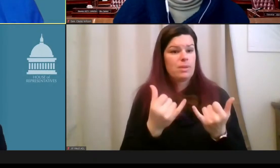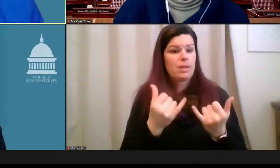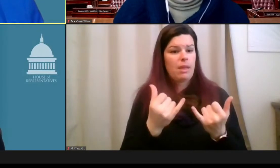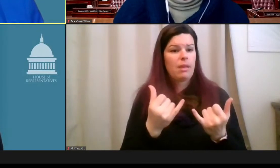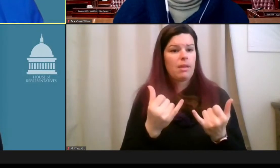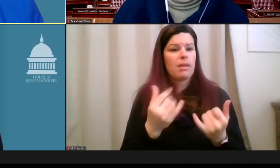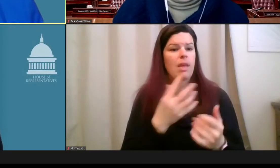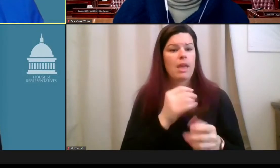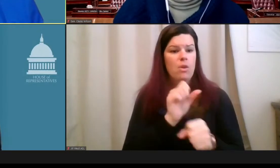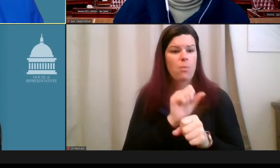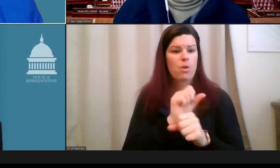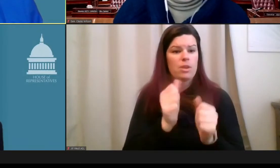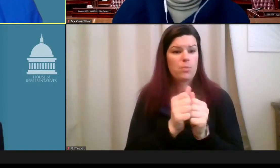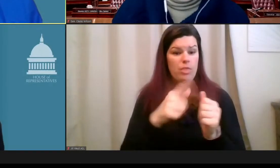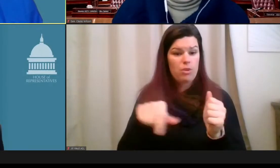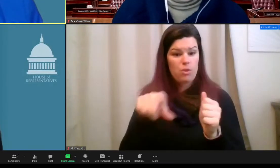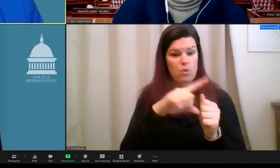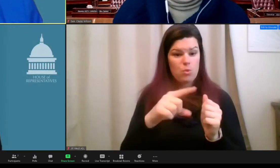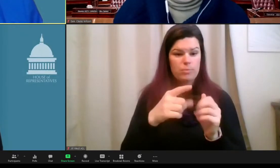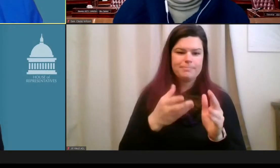this legislative session.